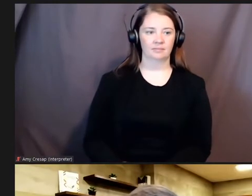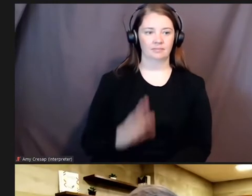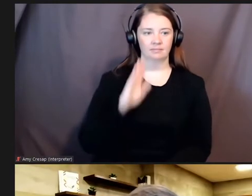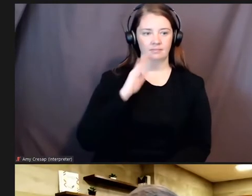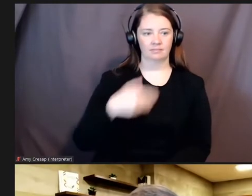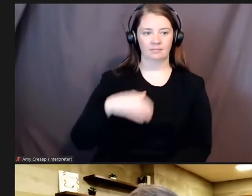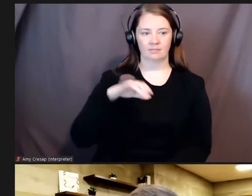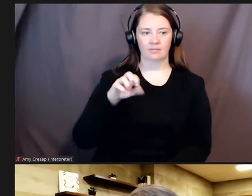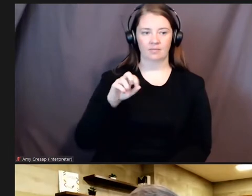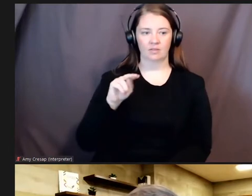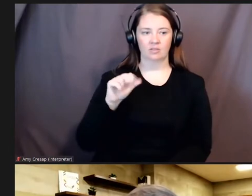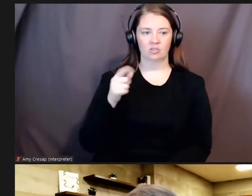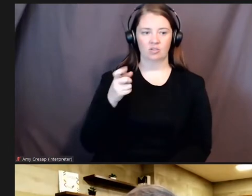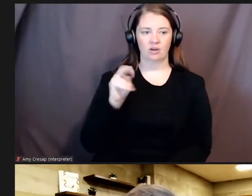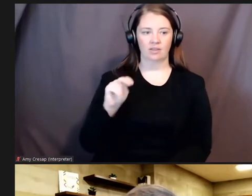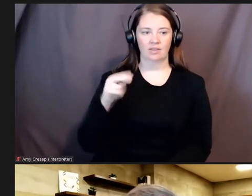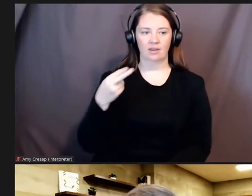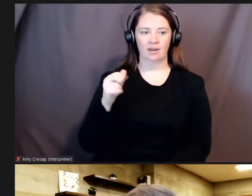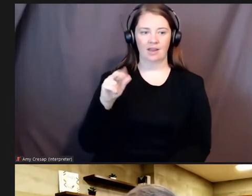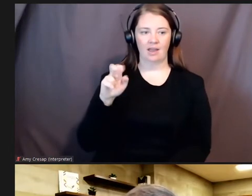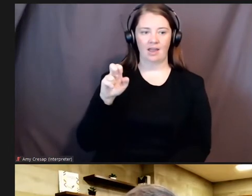Jonathan Howenschild.